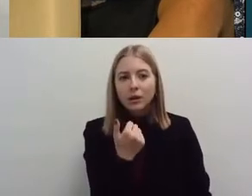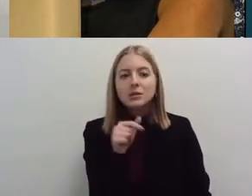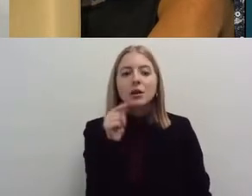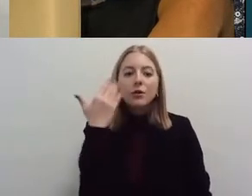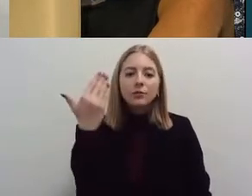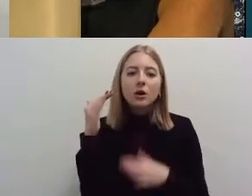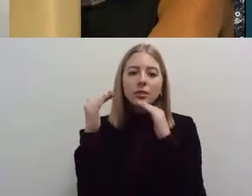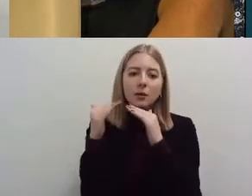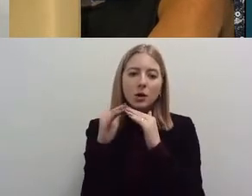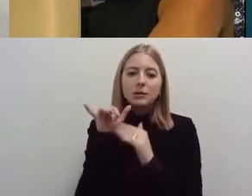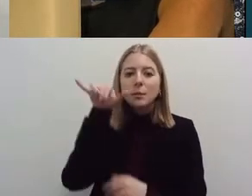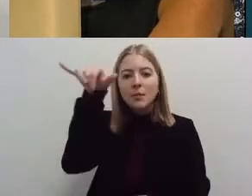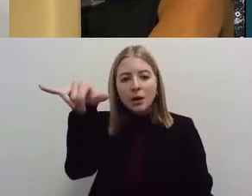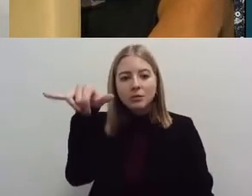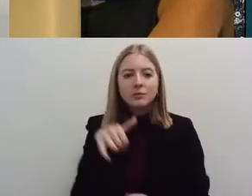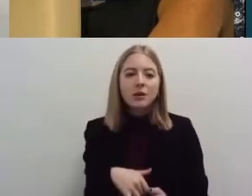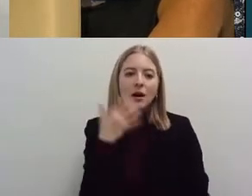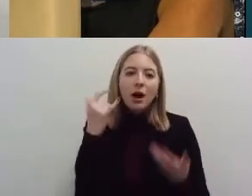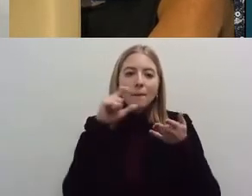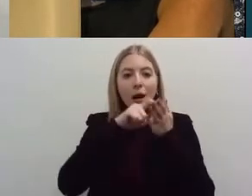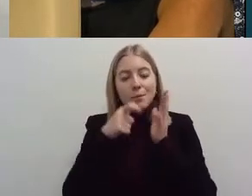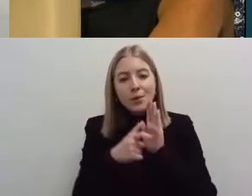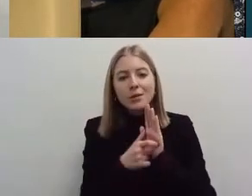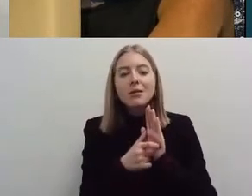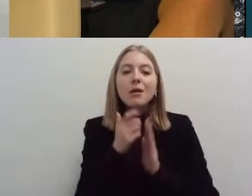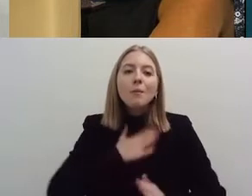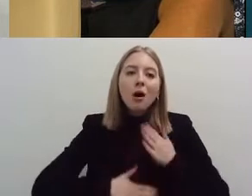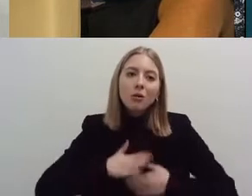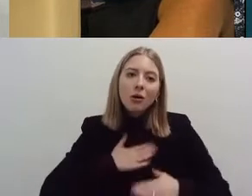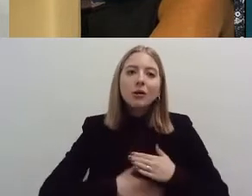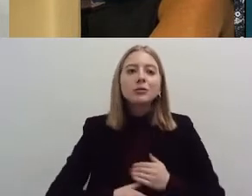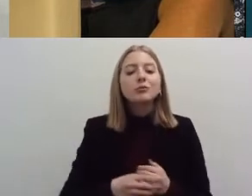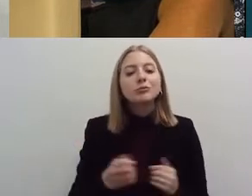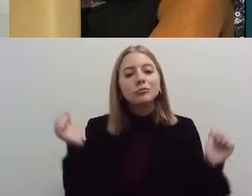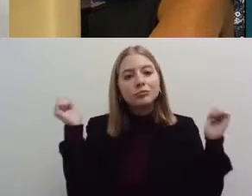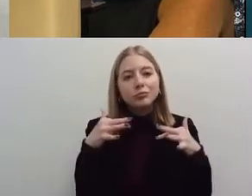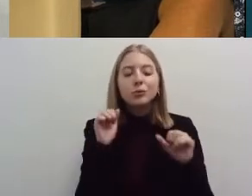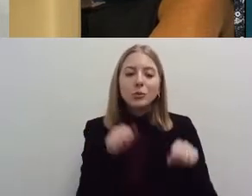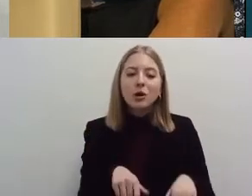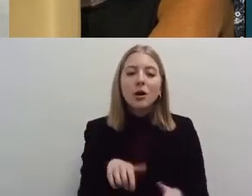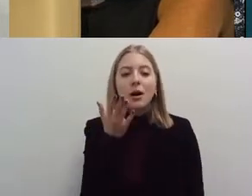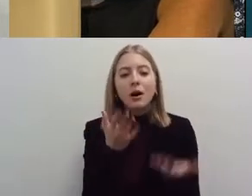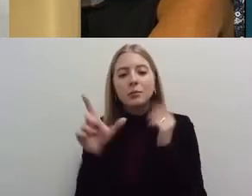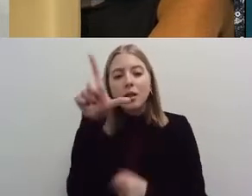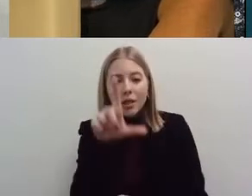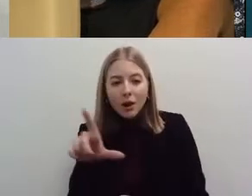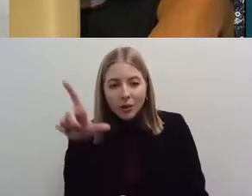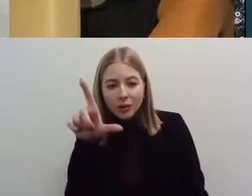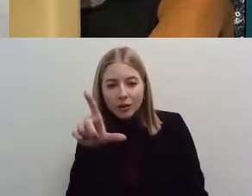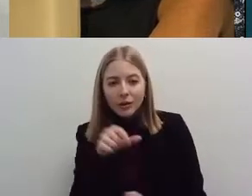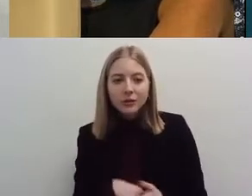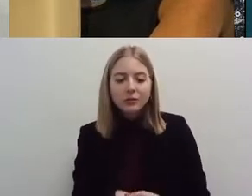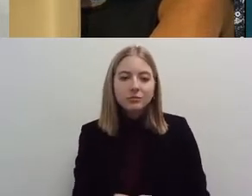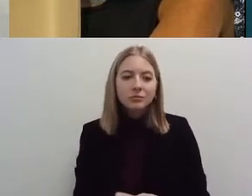they can do whatever they want in this meeting. Sometimes our teenage support persons, they are cycling, they are fishing